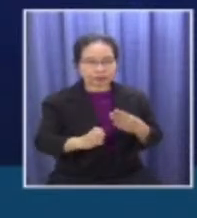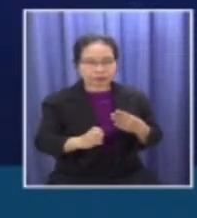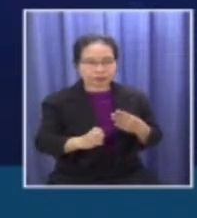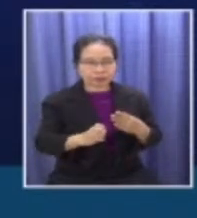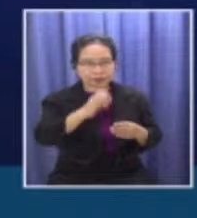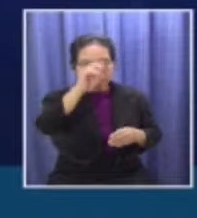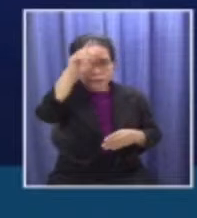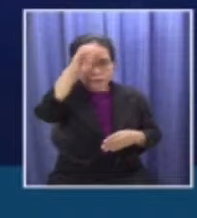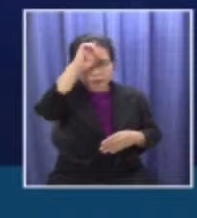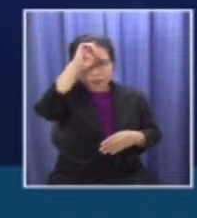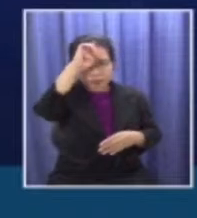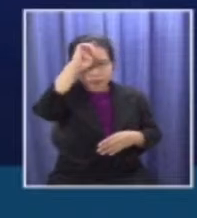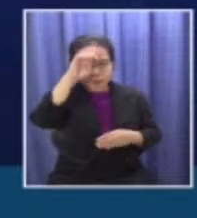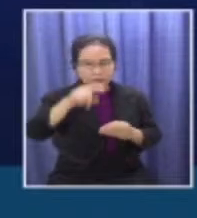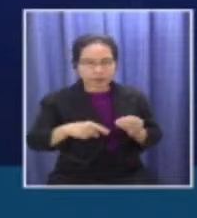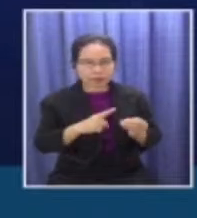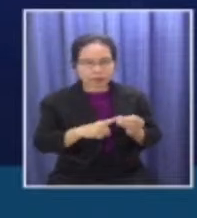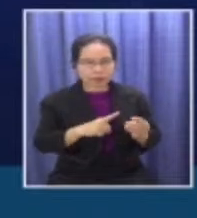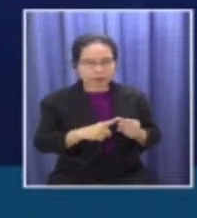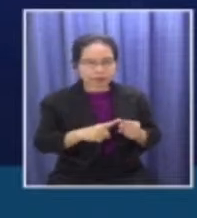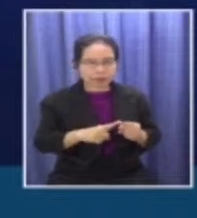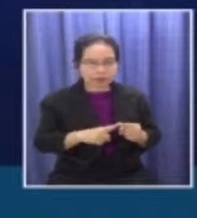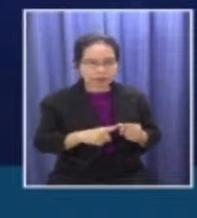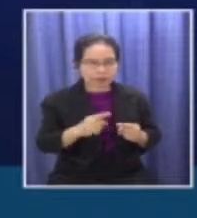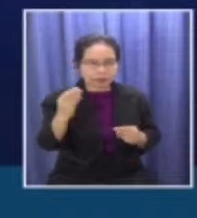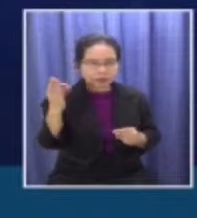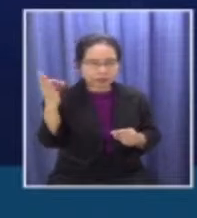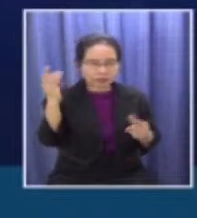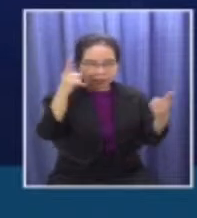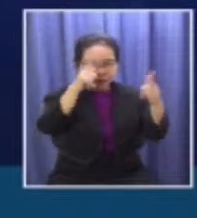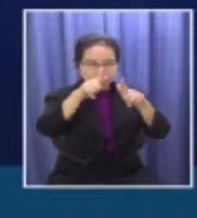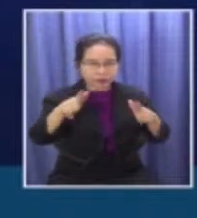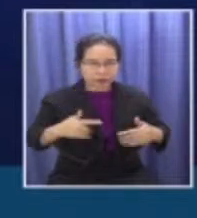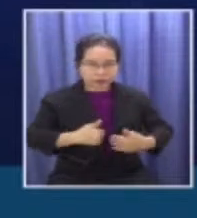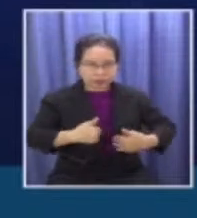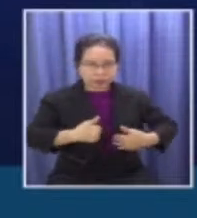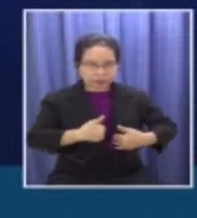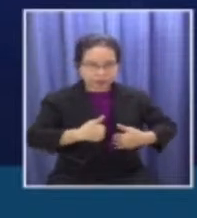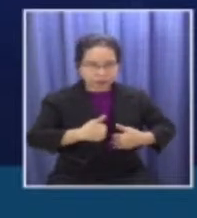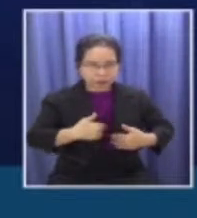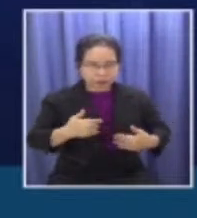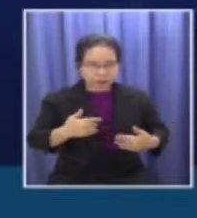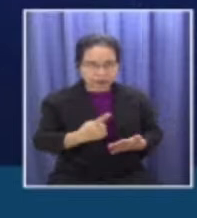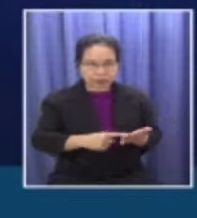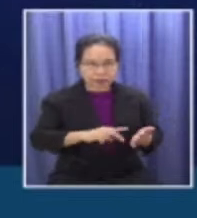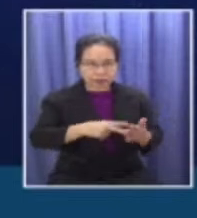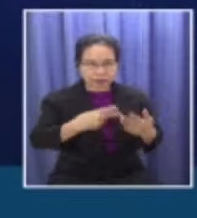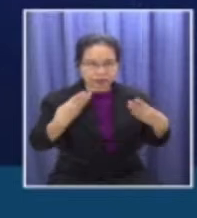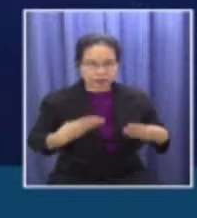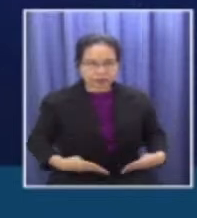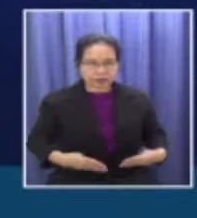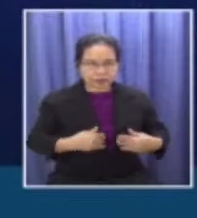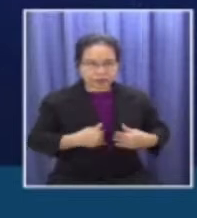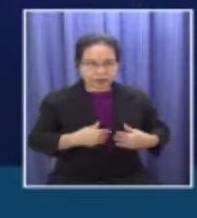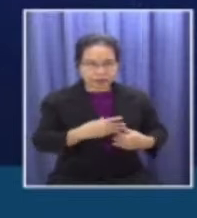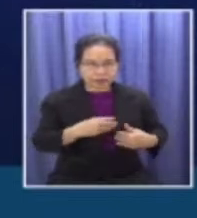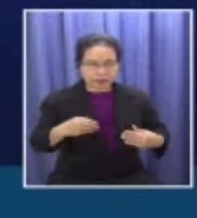ɛyɛ ahyɛnsodeɛ yɛ ne nkurɔfoɔ bɛgye ne wɔnom ɛnsa nifa so ne wɔnom ma soɔ no asekyerɛ ne